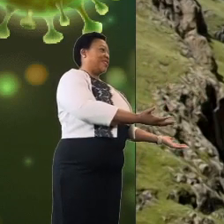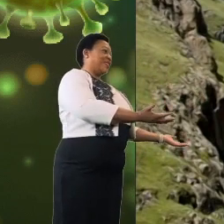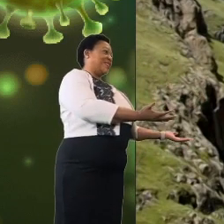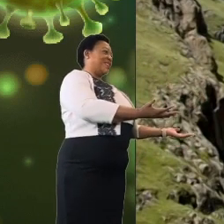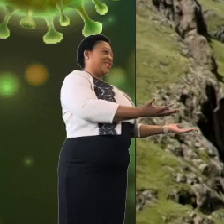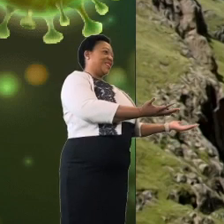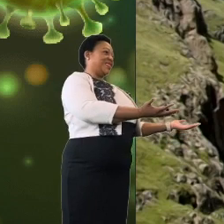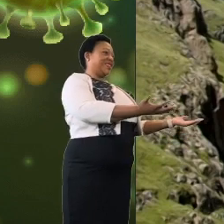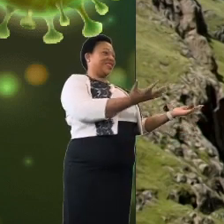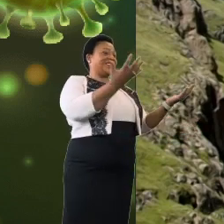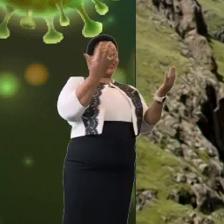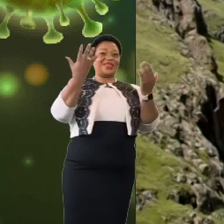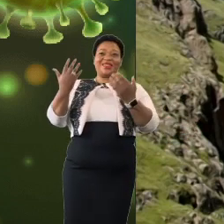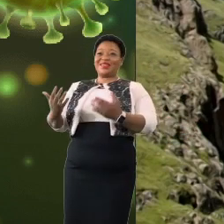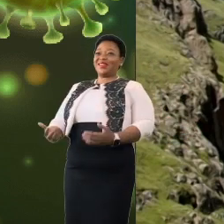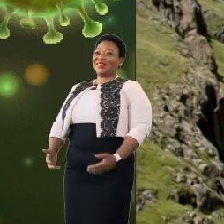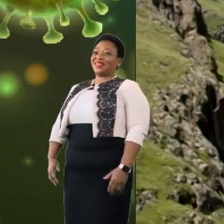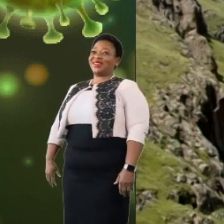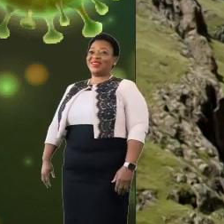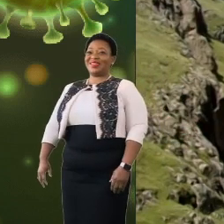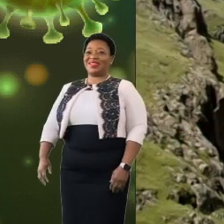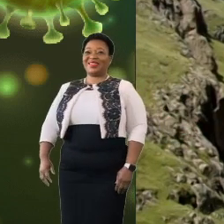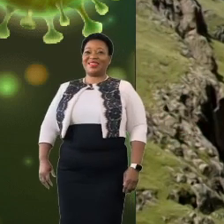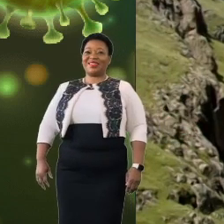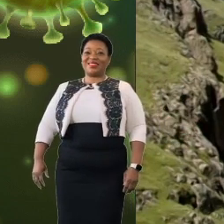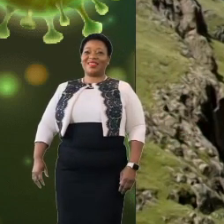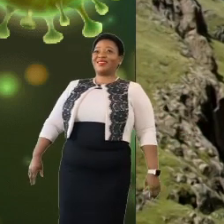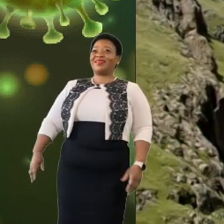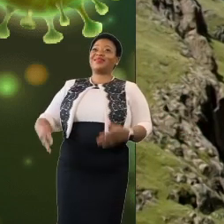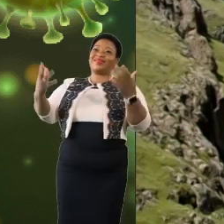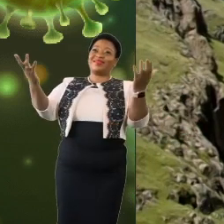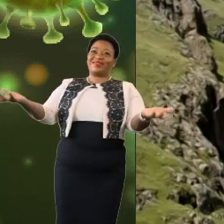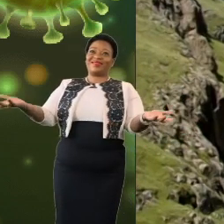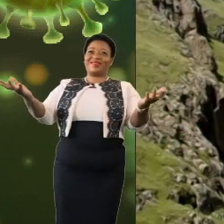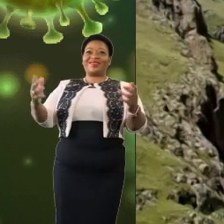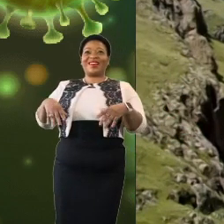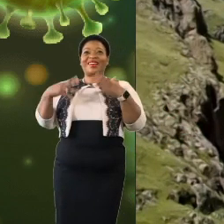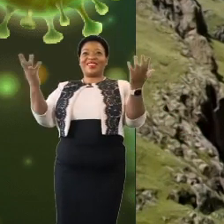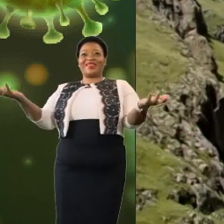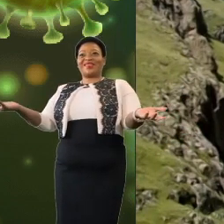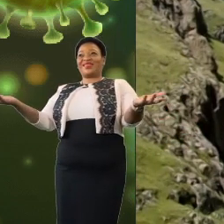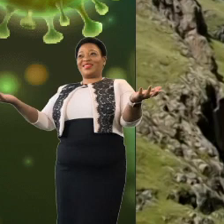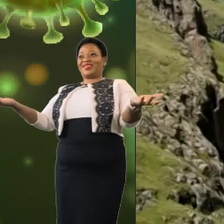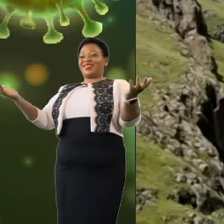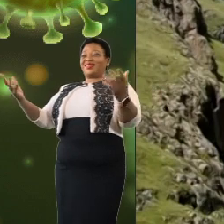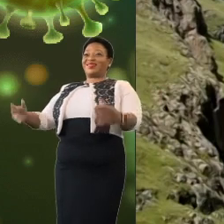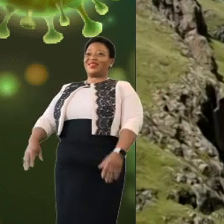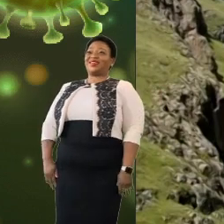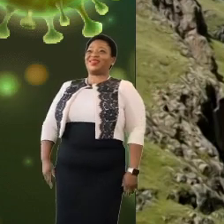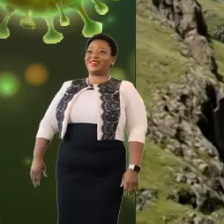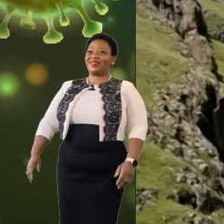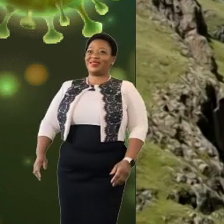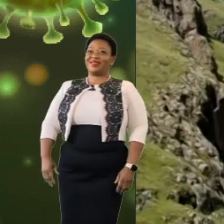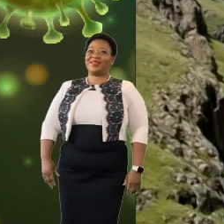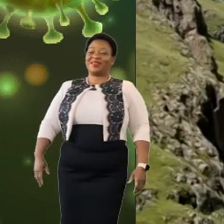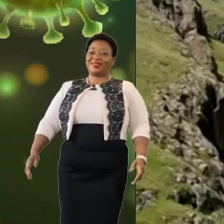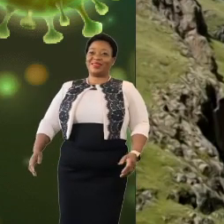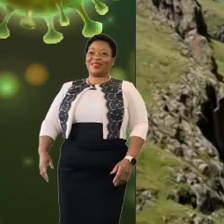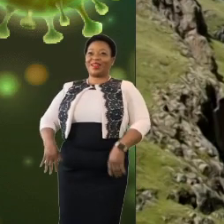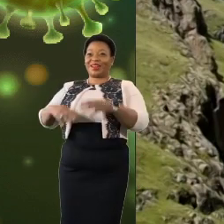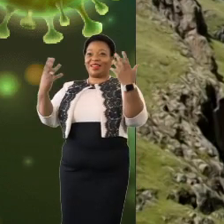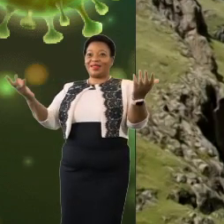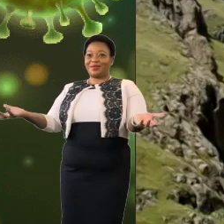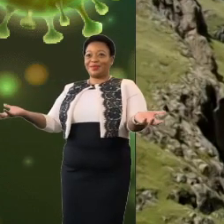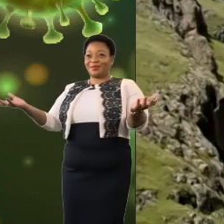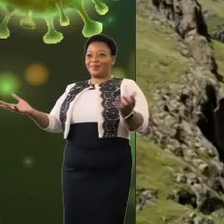all into it, joined by the hip, so to speak, as we move forward. And we actually are so privileged